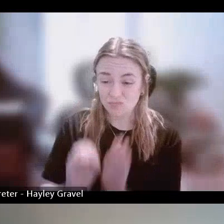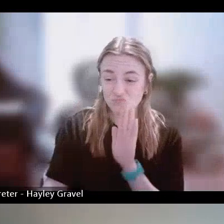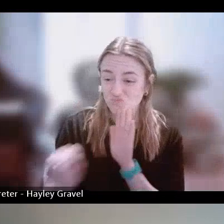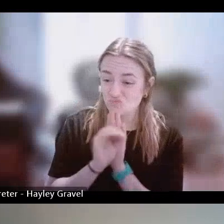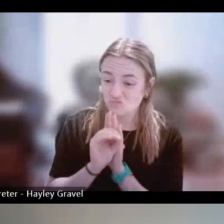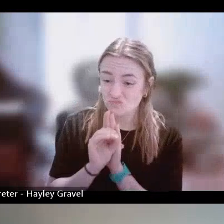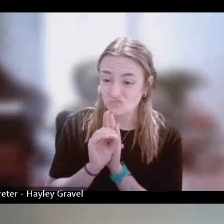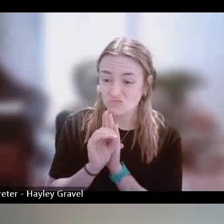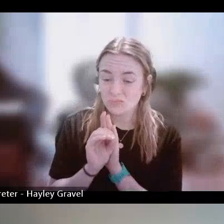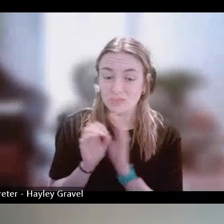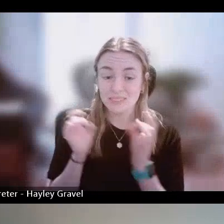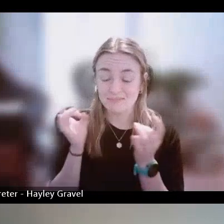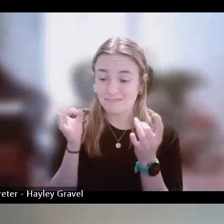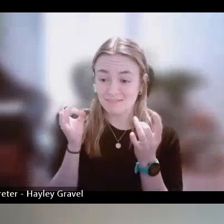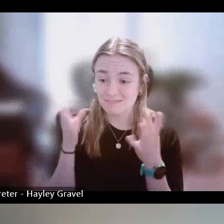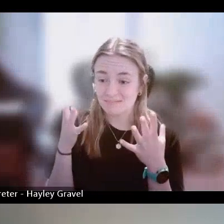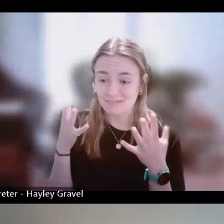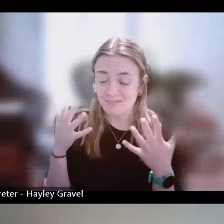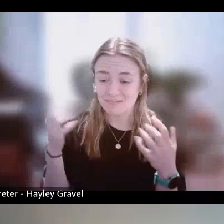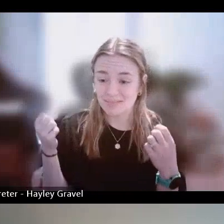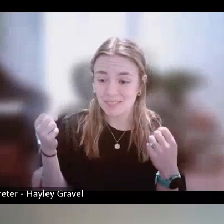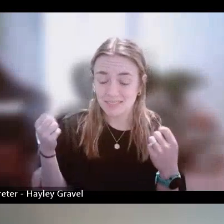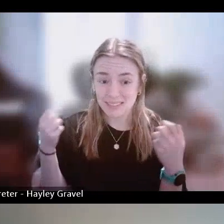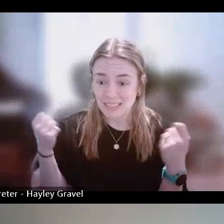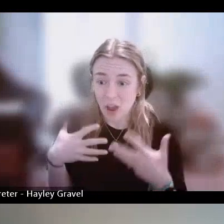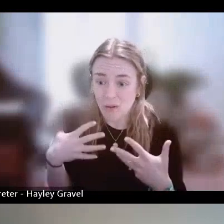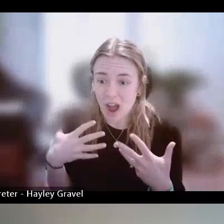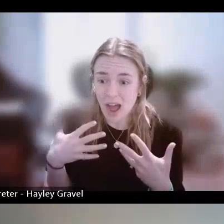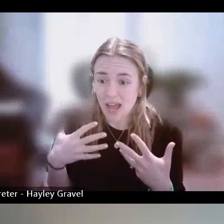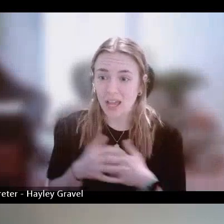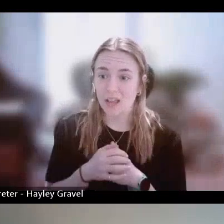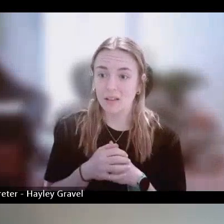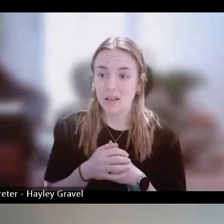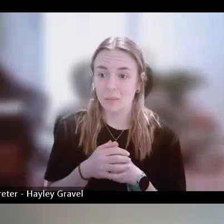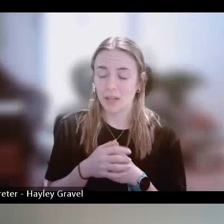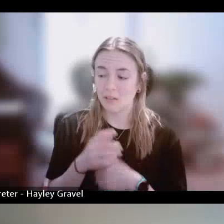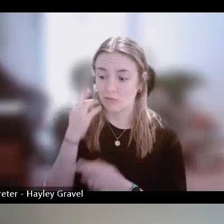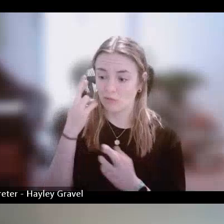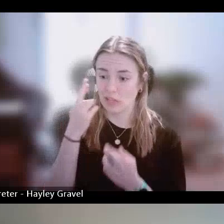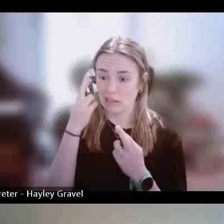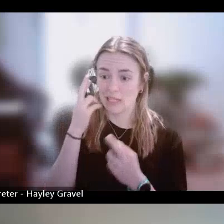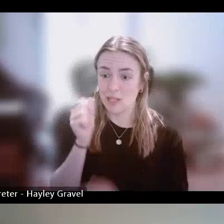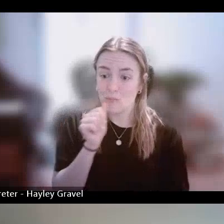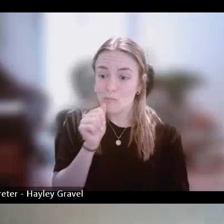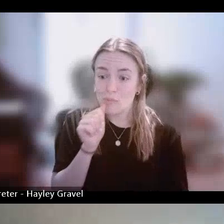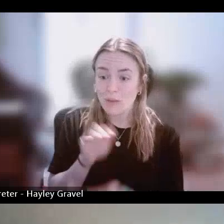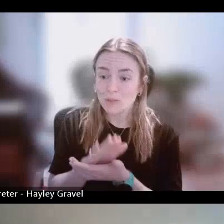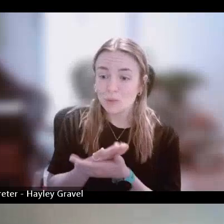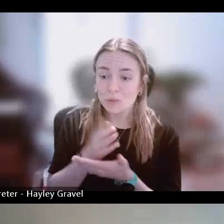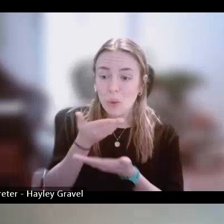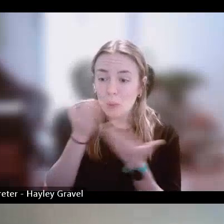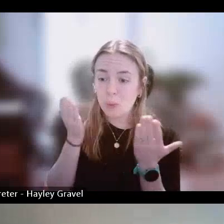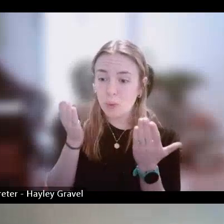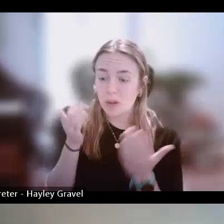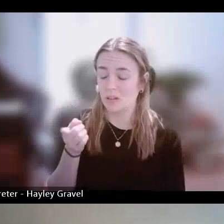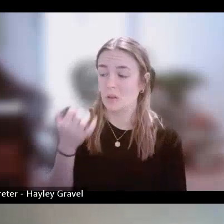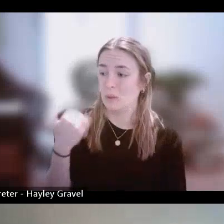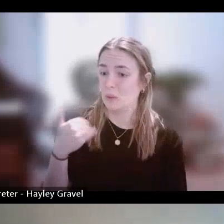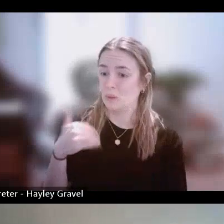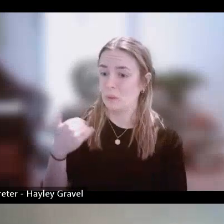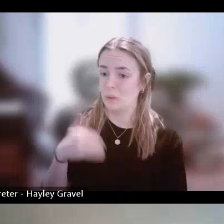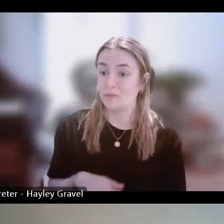terrifying. Actually, so that was a big eye opener that there's almost zero. And also that goes